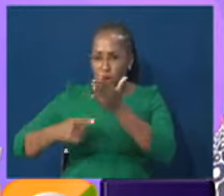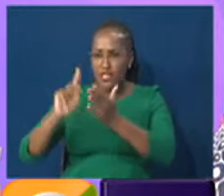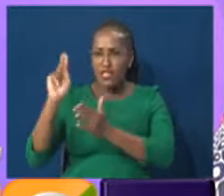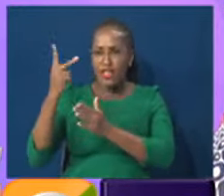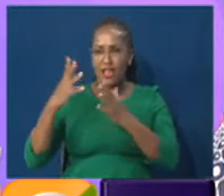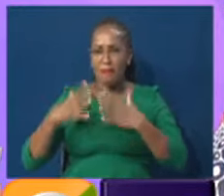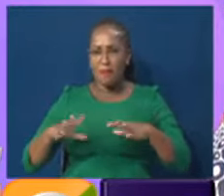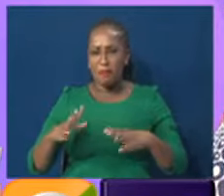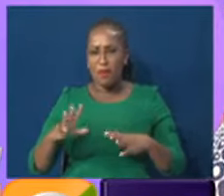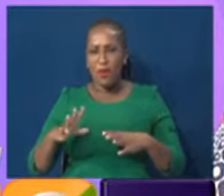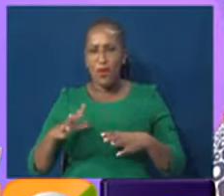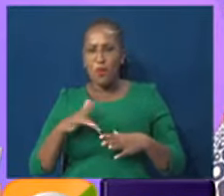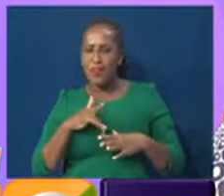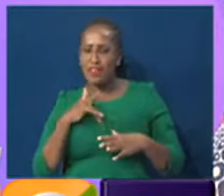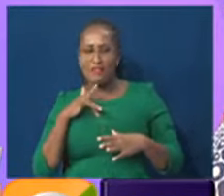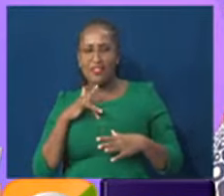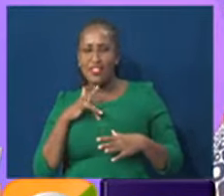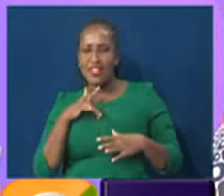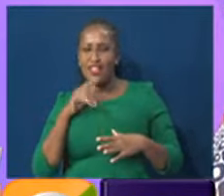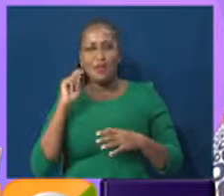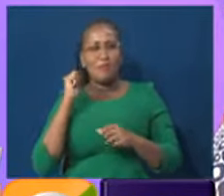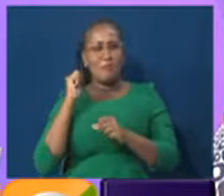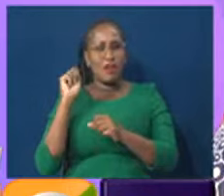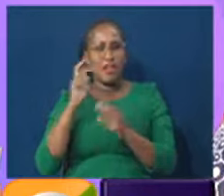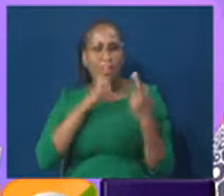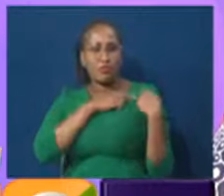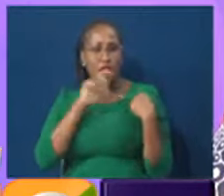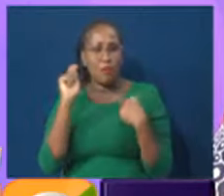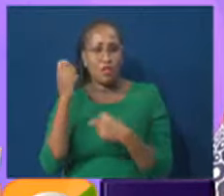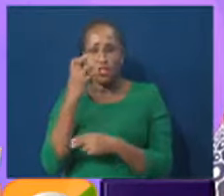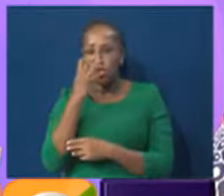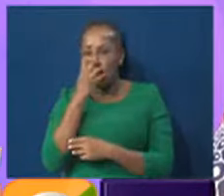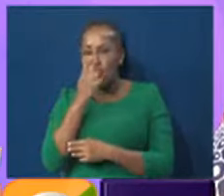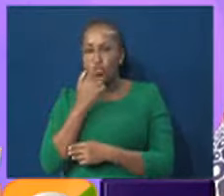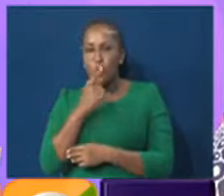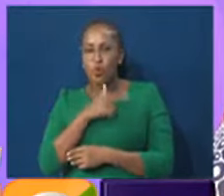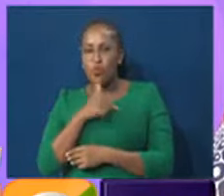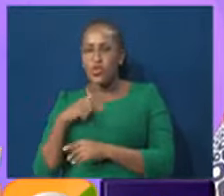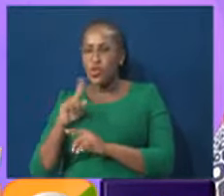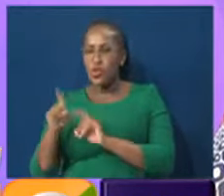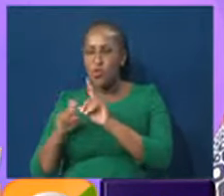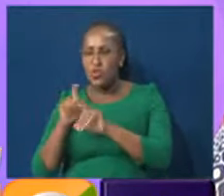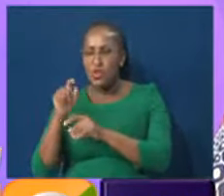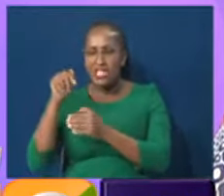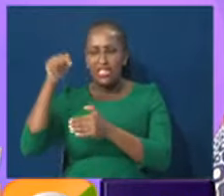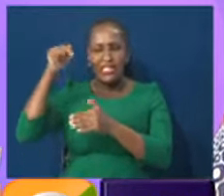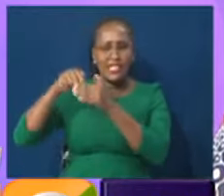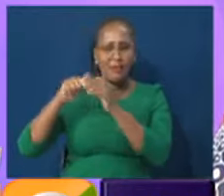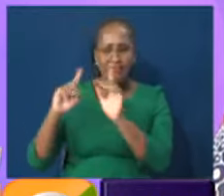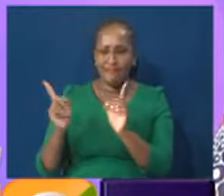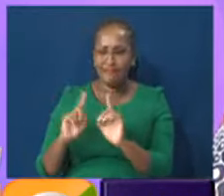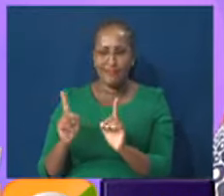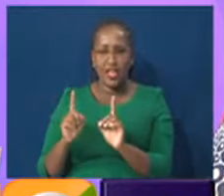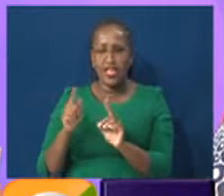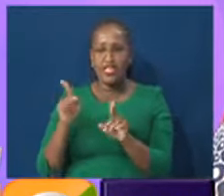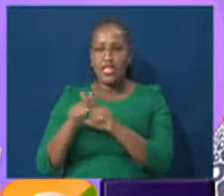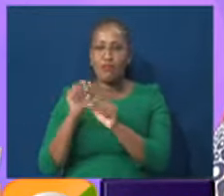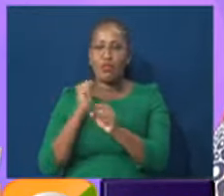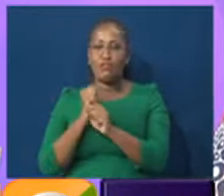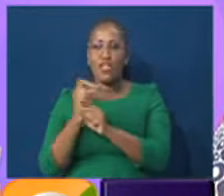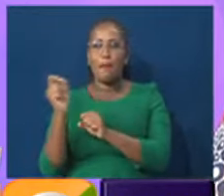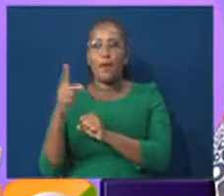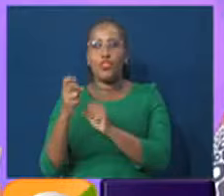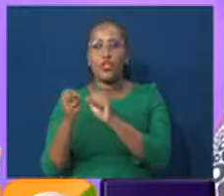citizenry perceives to be the president's role. So we didn't actually query in detail, as we did in December, all